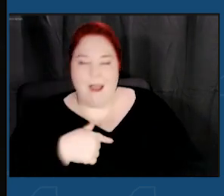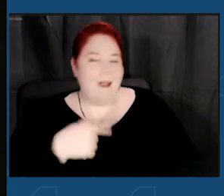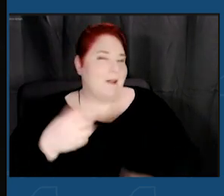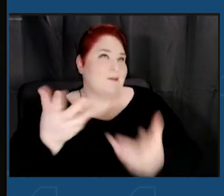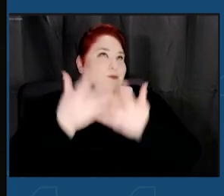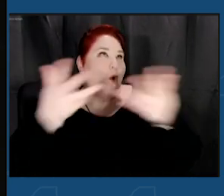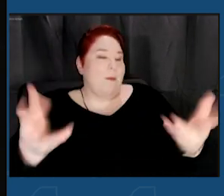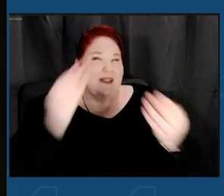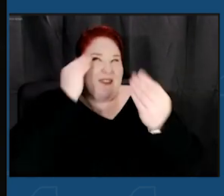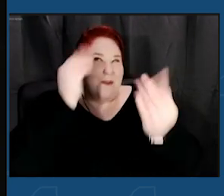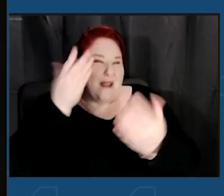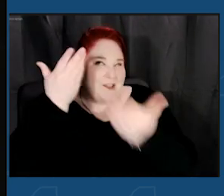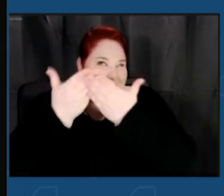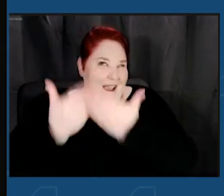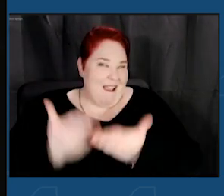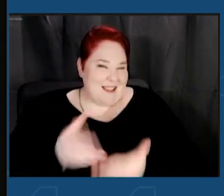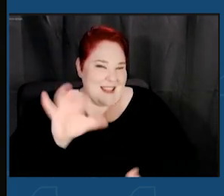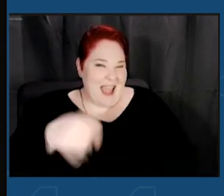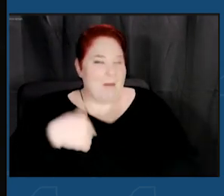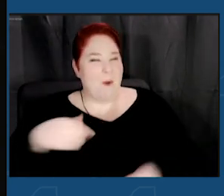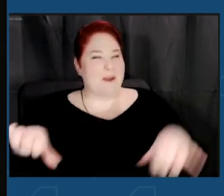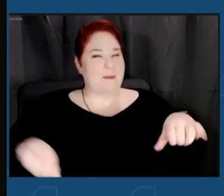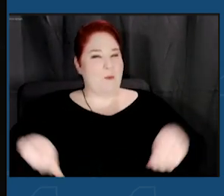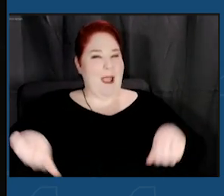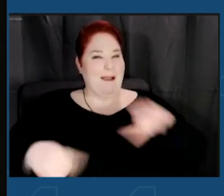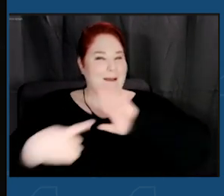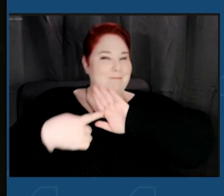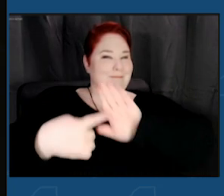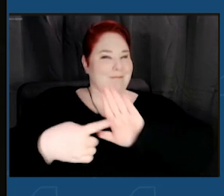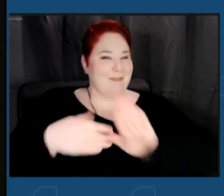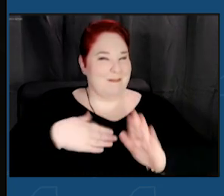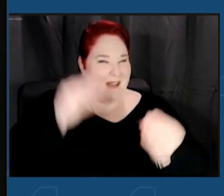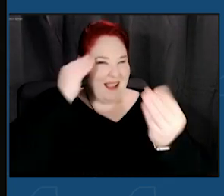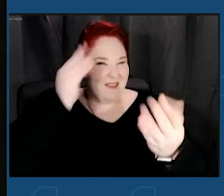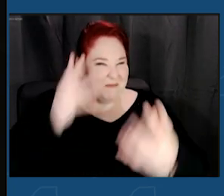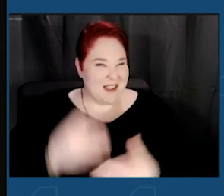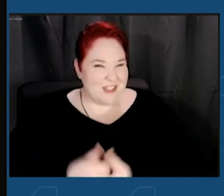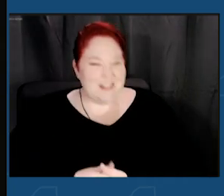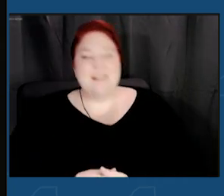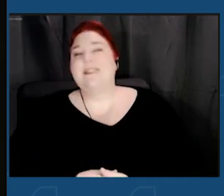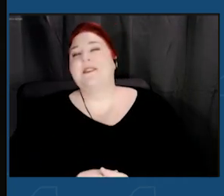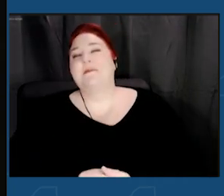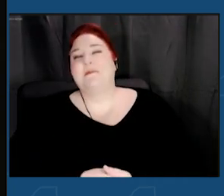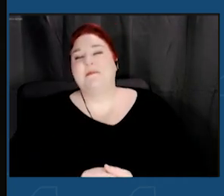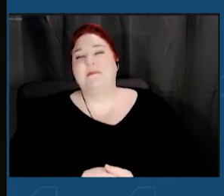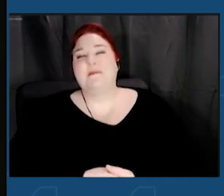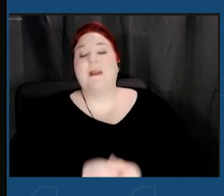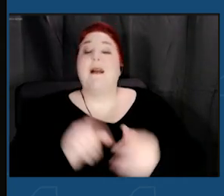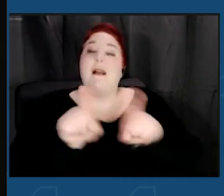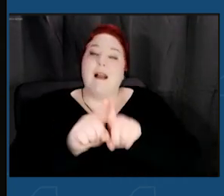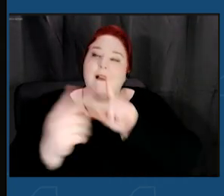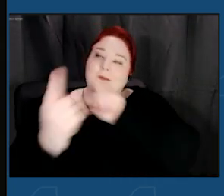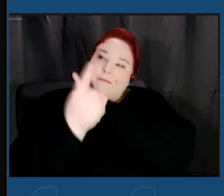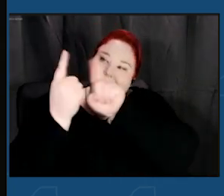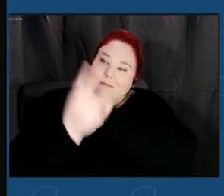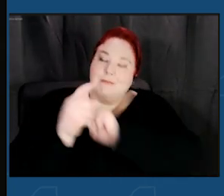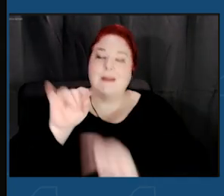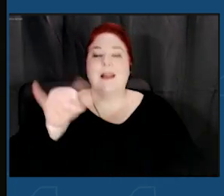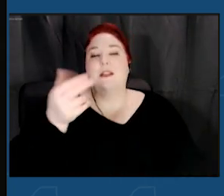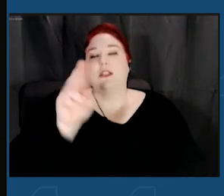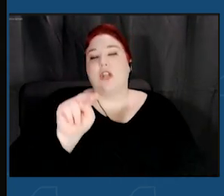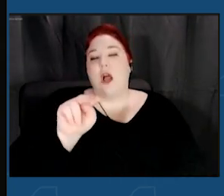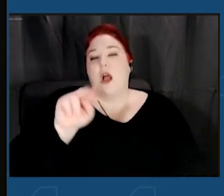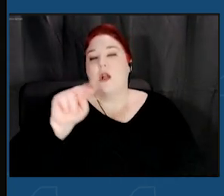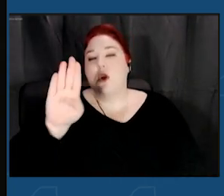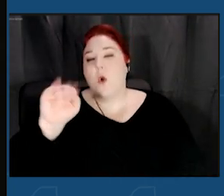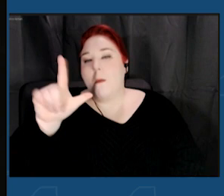that. I'm always bragging. And then I had a chance to get to know the dairy farmers, people like John Noble, Sister